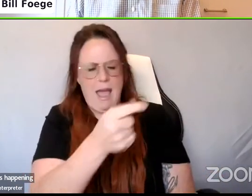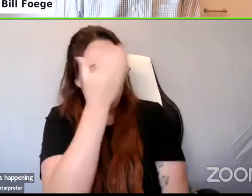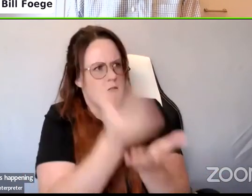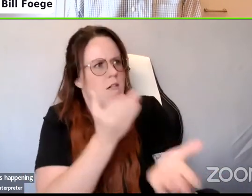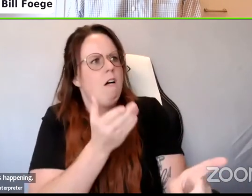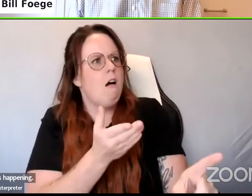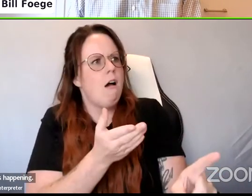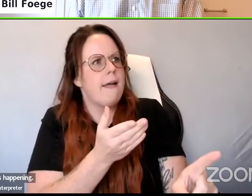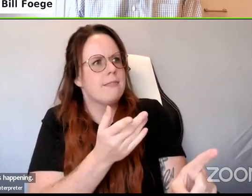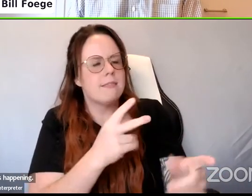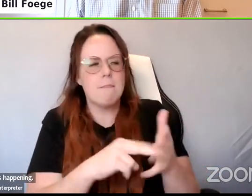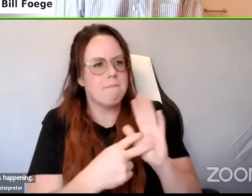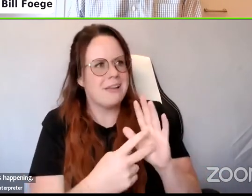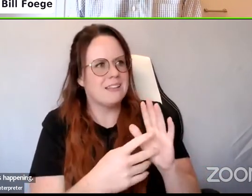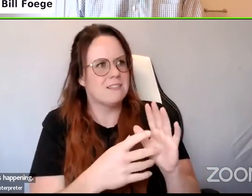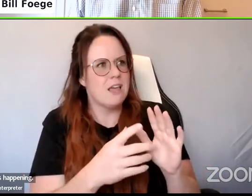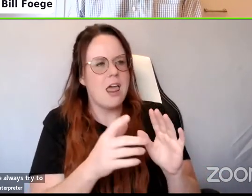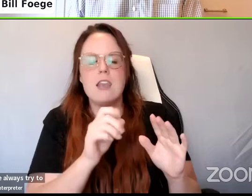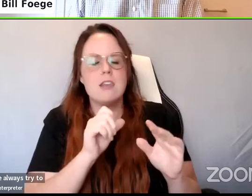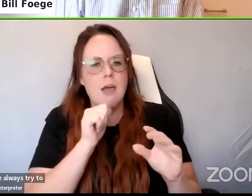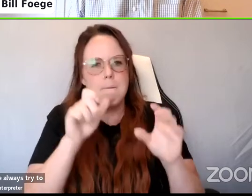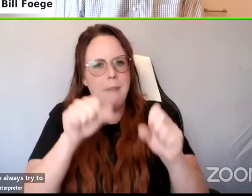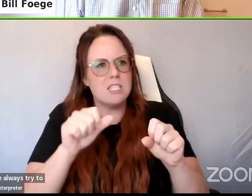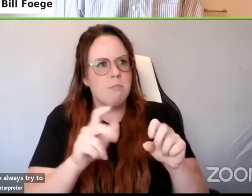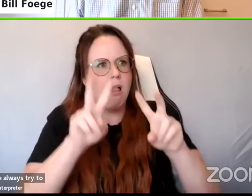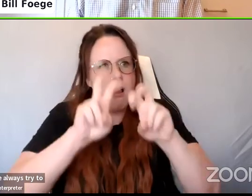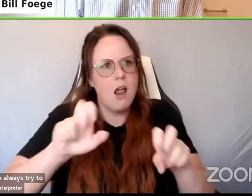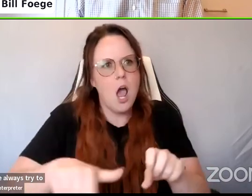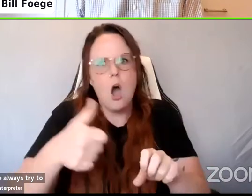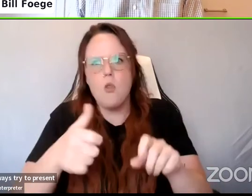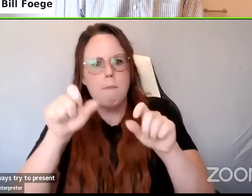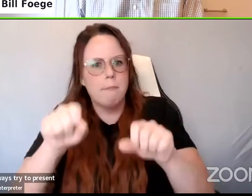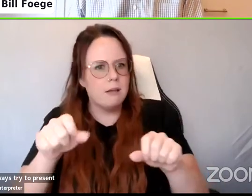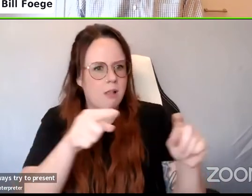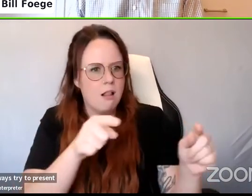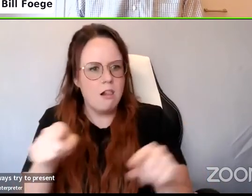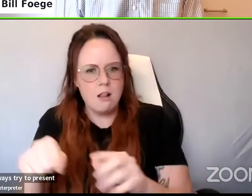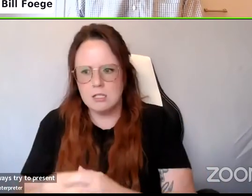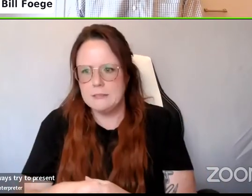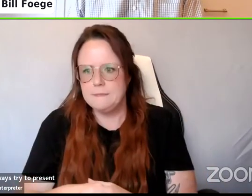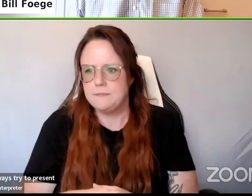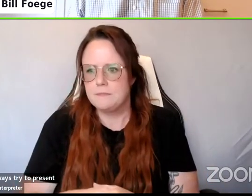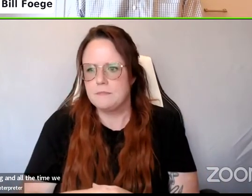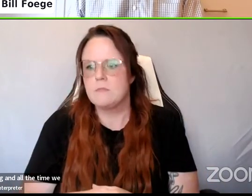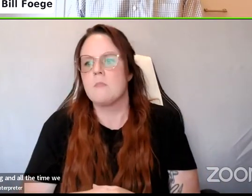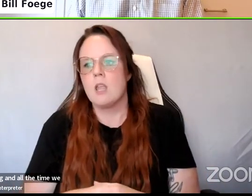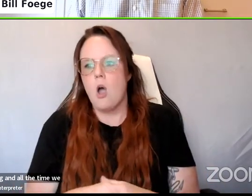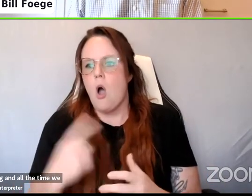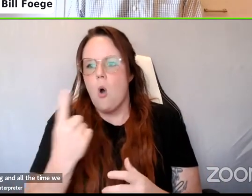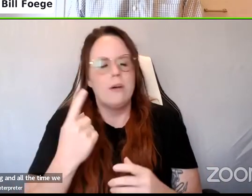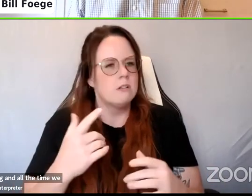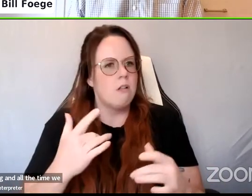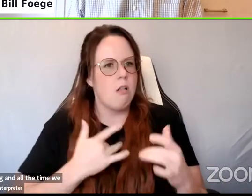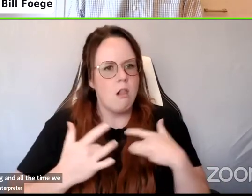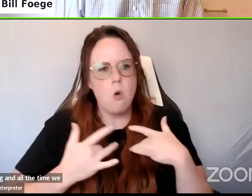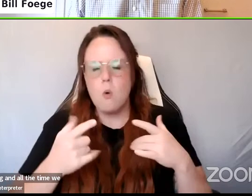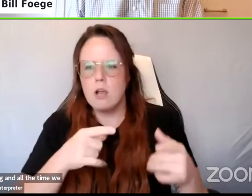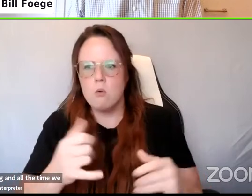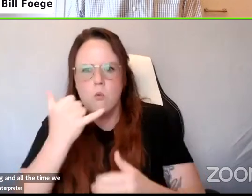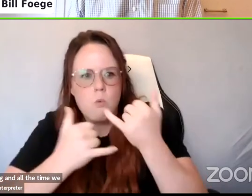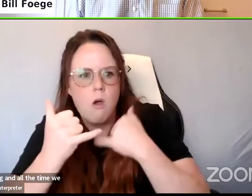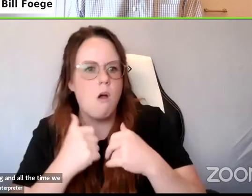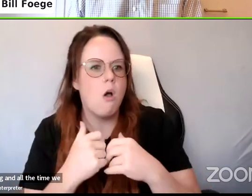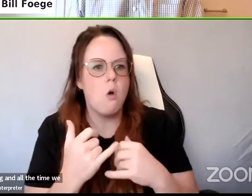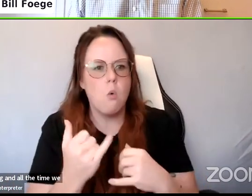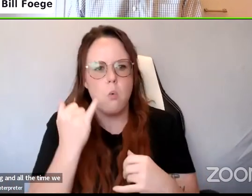always try to present certainty in what we were doing and all the time we worried about what could go wrong what if